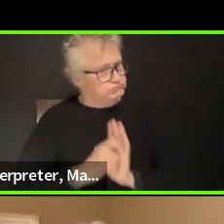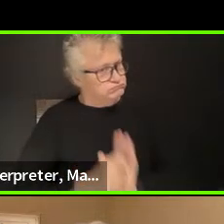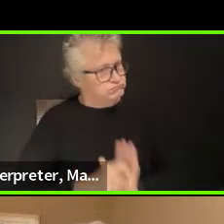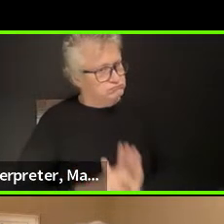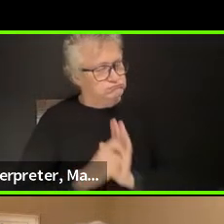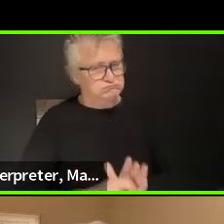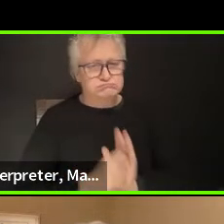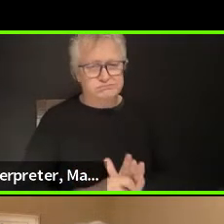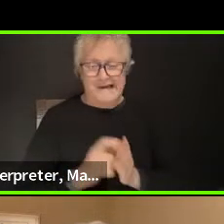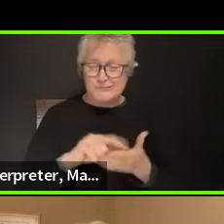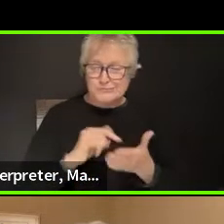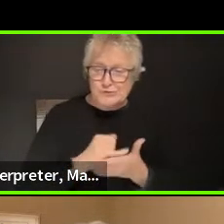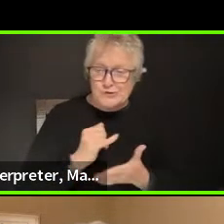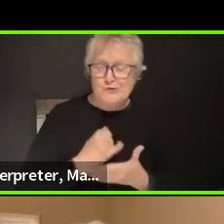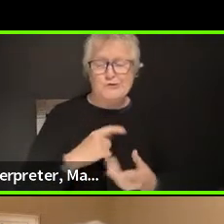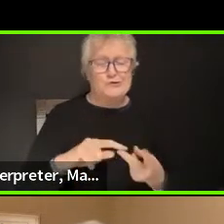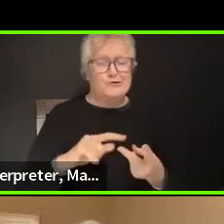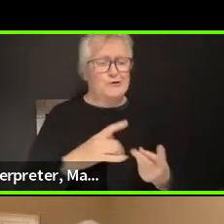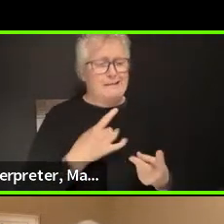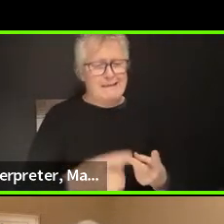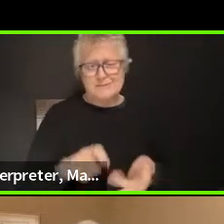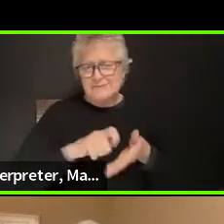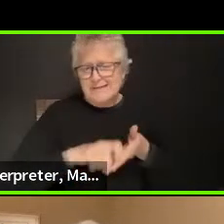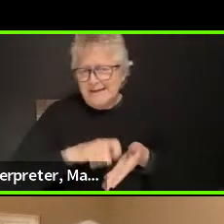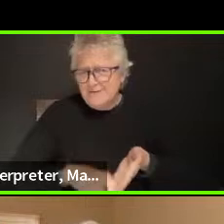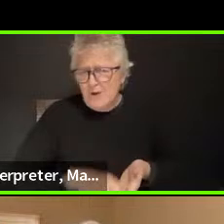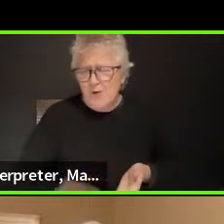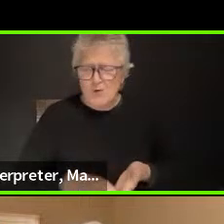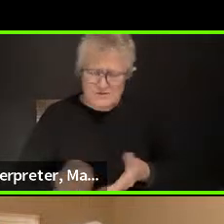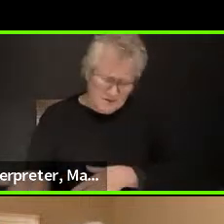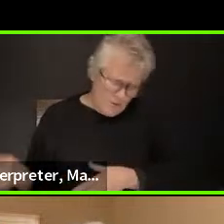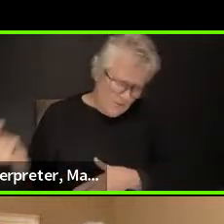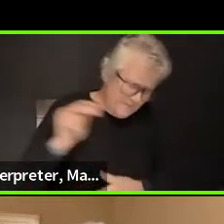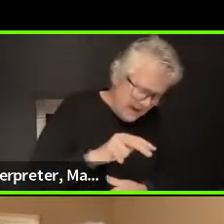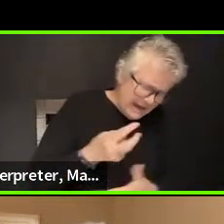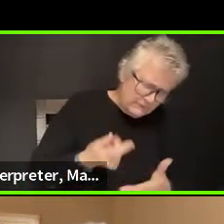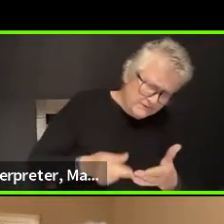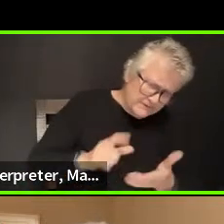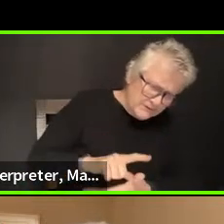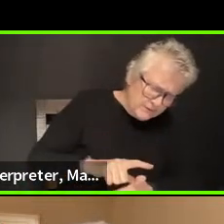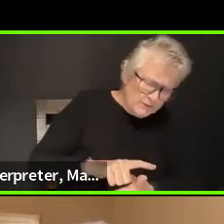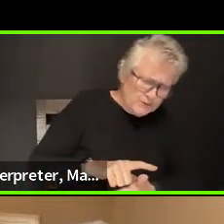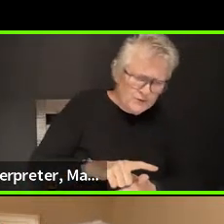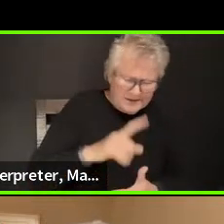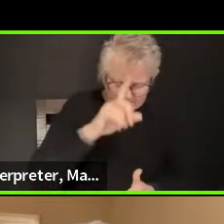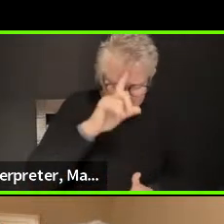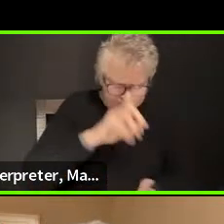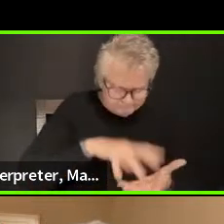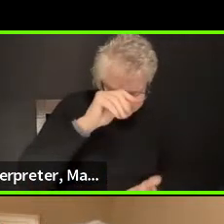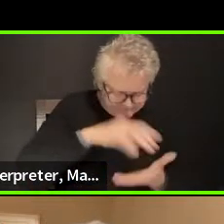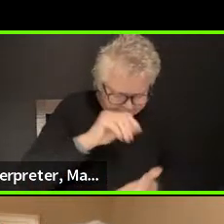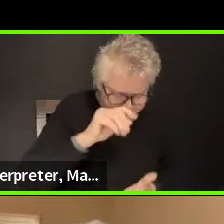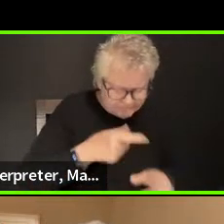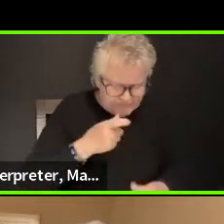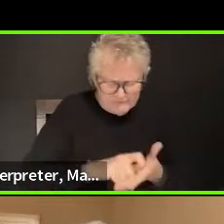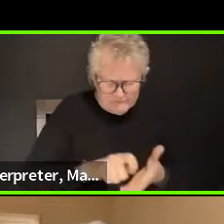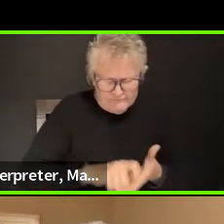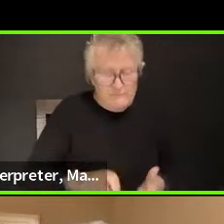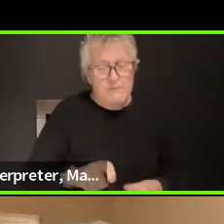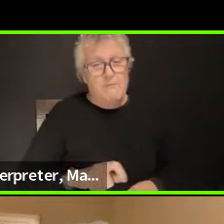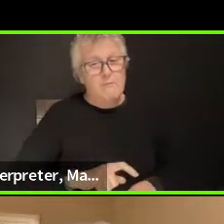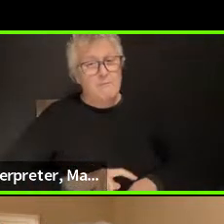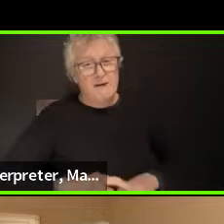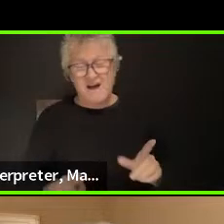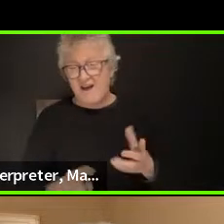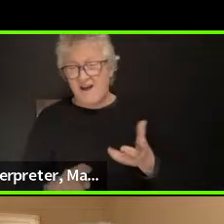I like to take notes and go back and review and synthesis. Regardless to say, I have a Rubbermaid full